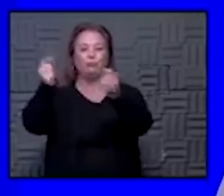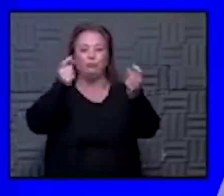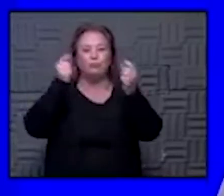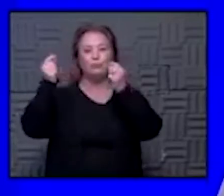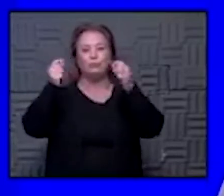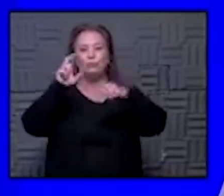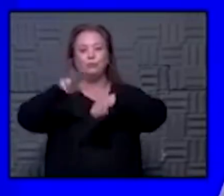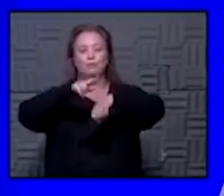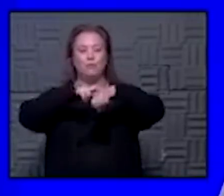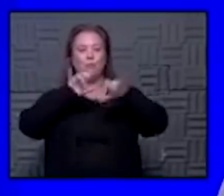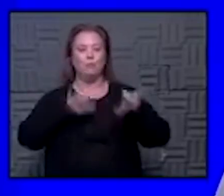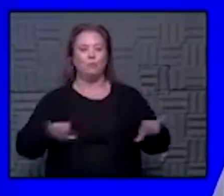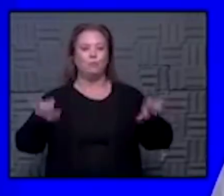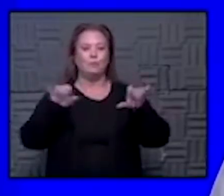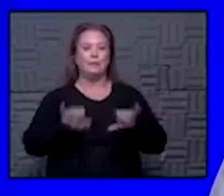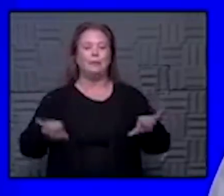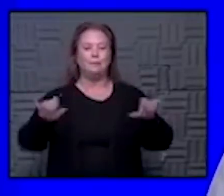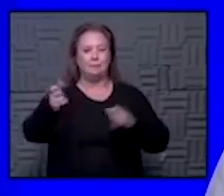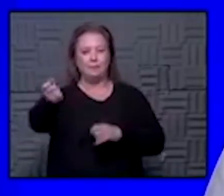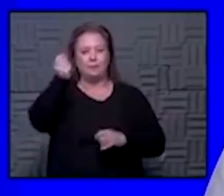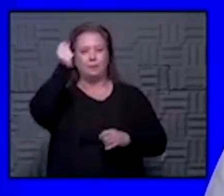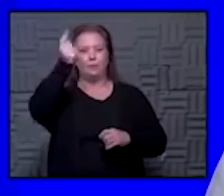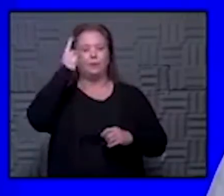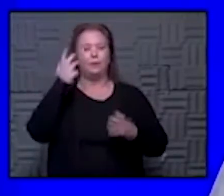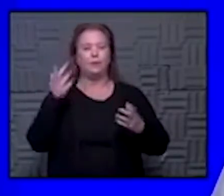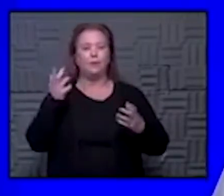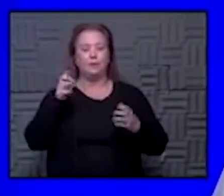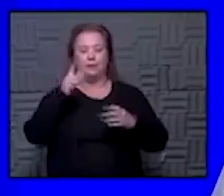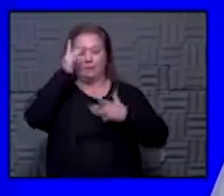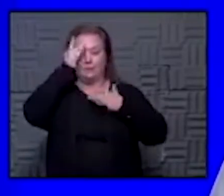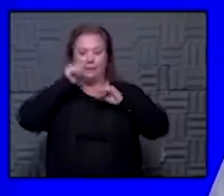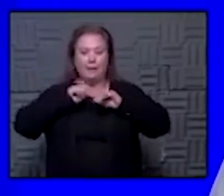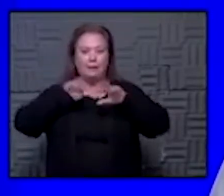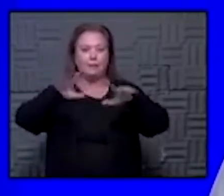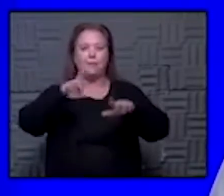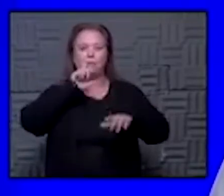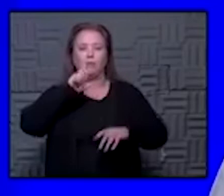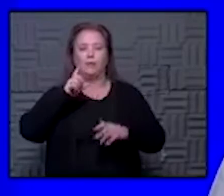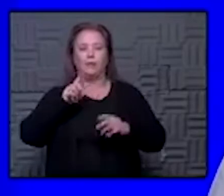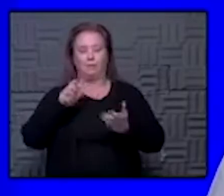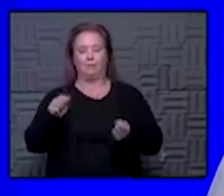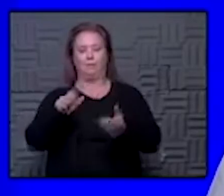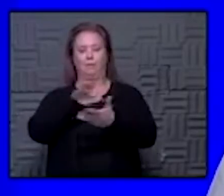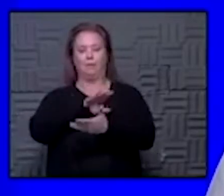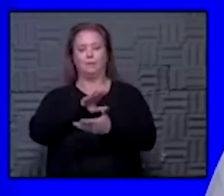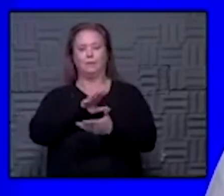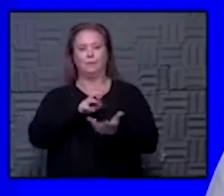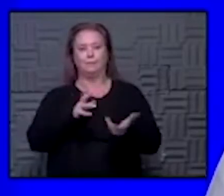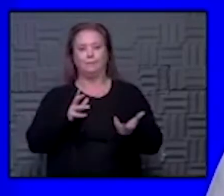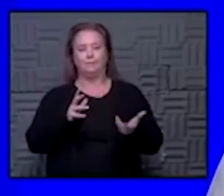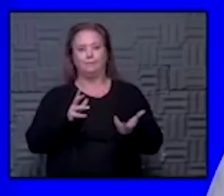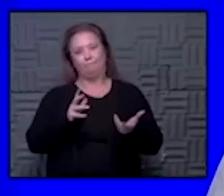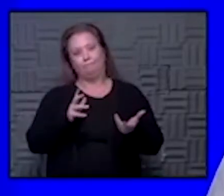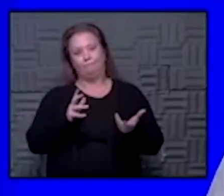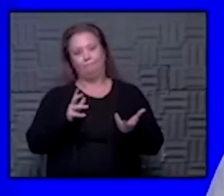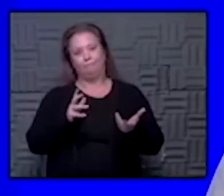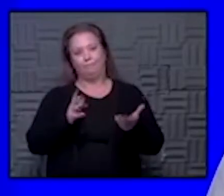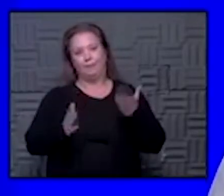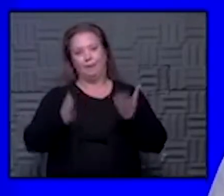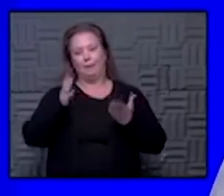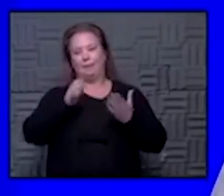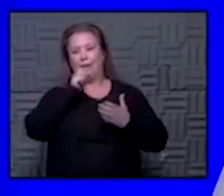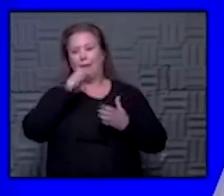routine. So we understand that the pandemic has really caused a lot of, maybe